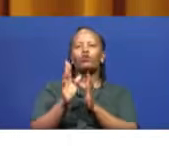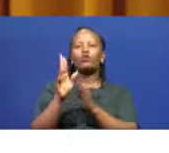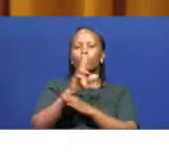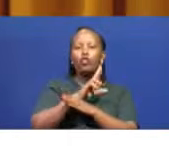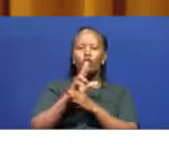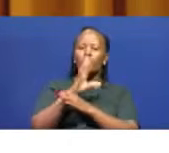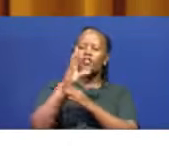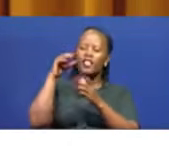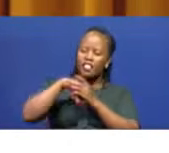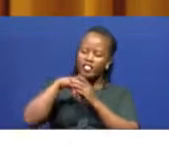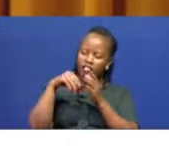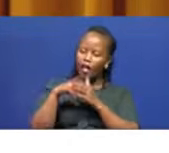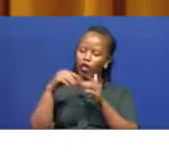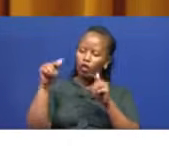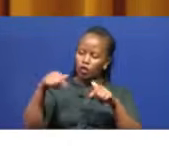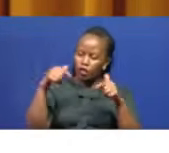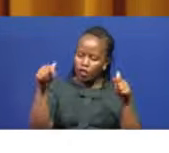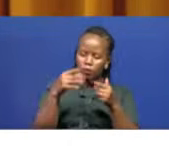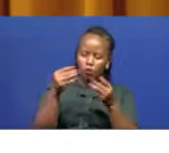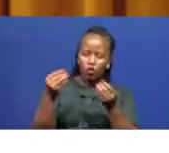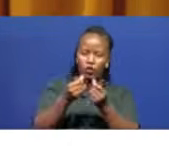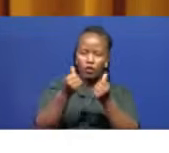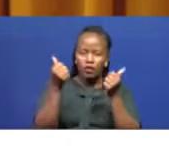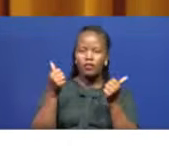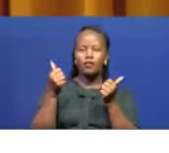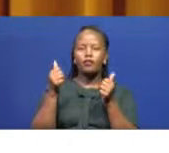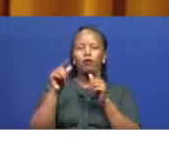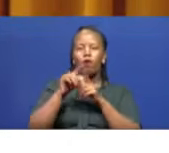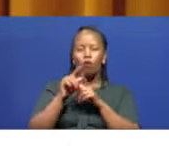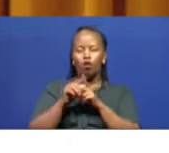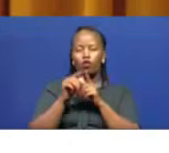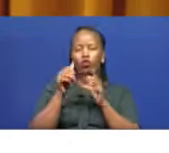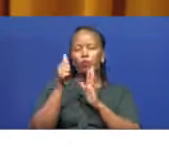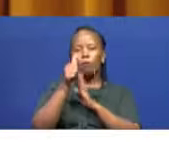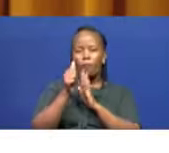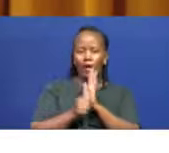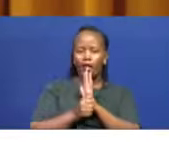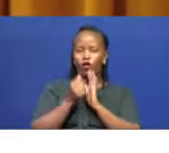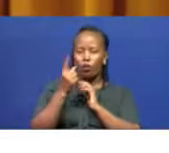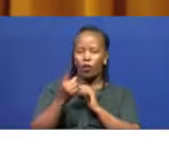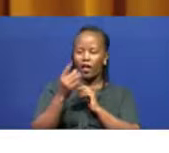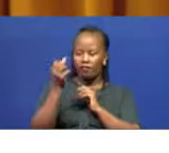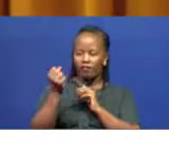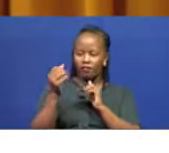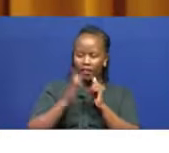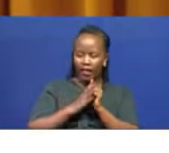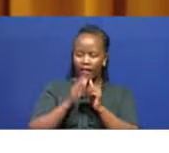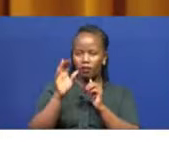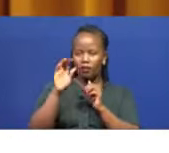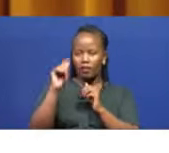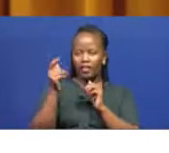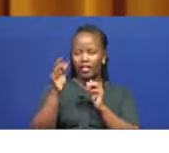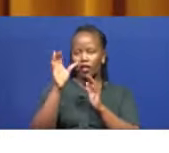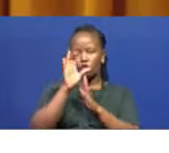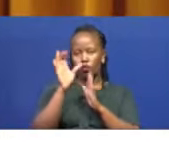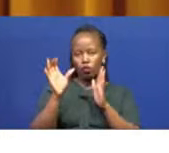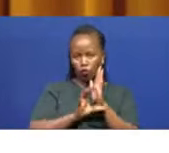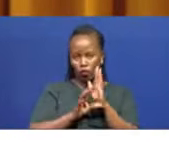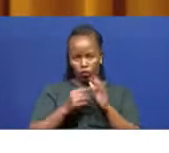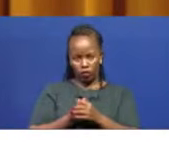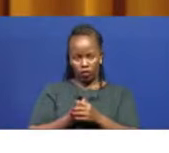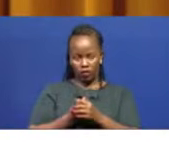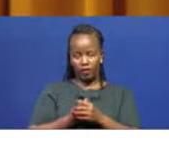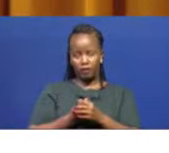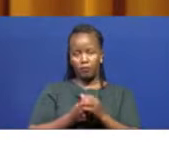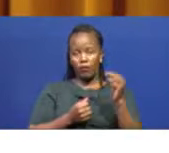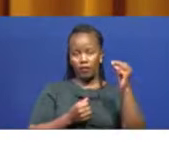remedies, contrary to the exhaustion doctrine and Article 159 of the Constitution of Kenya. G, a